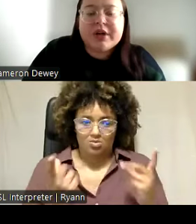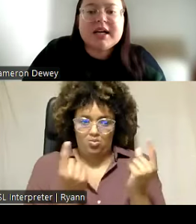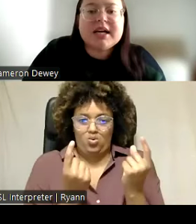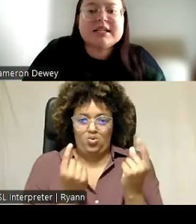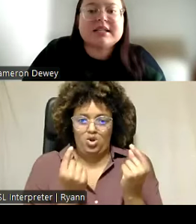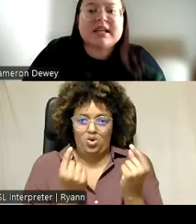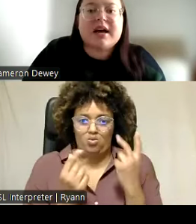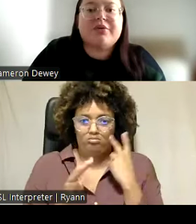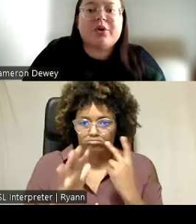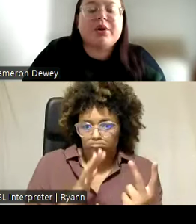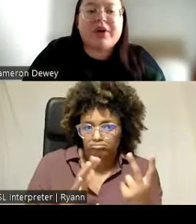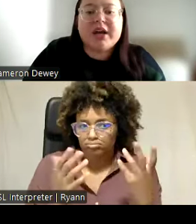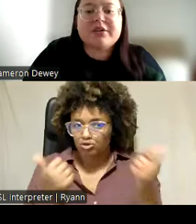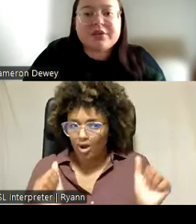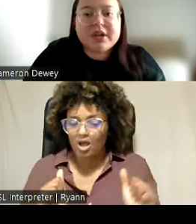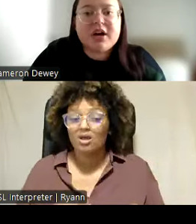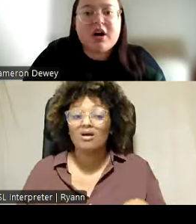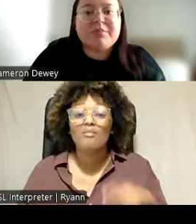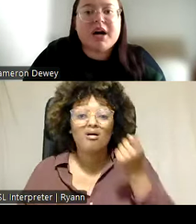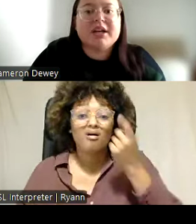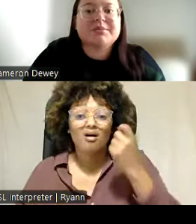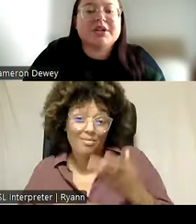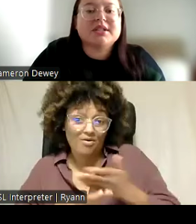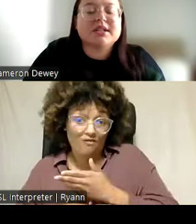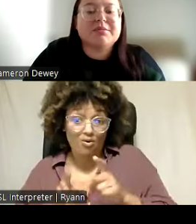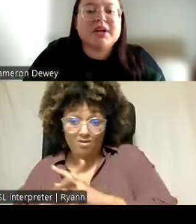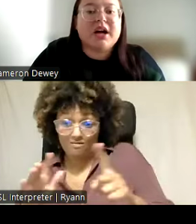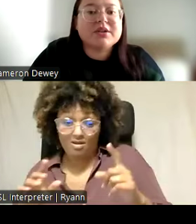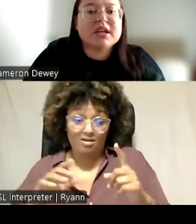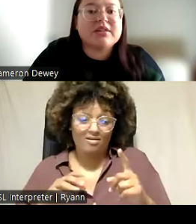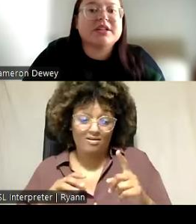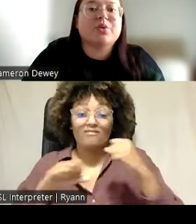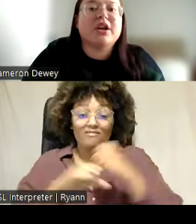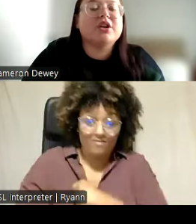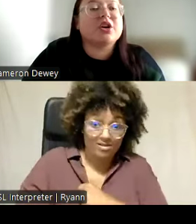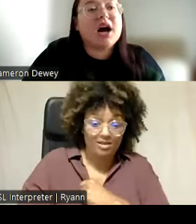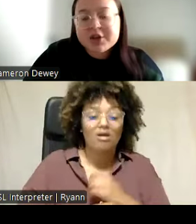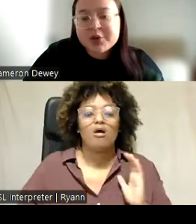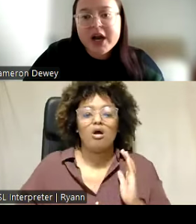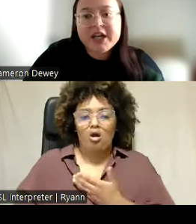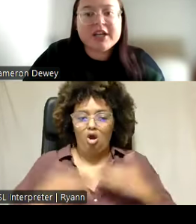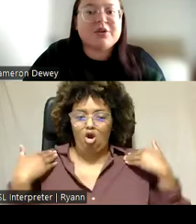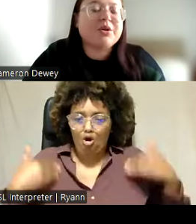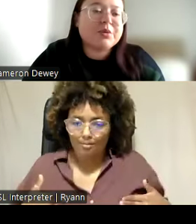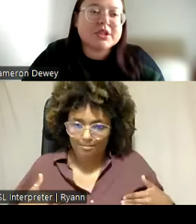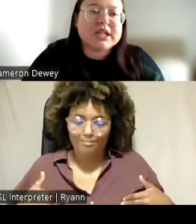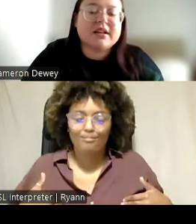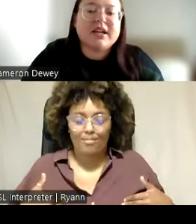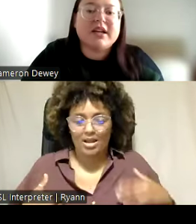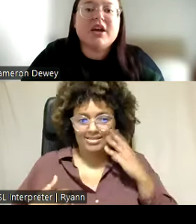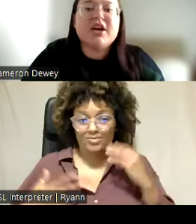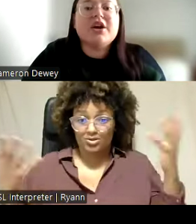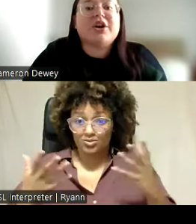often don't realize is that before we fight or flee, our body experiences something else. And that's when your eyes are widening, your pupils